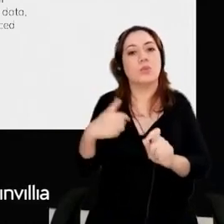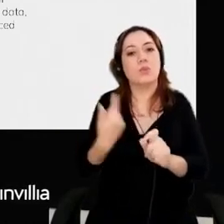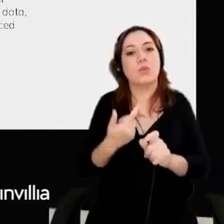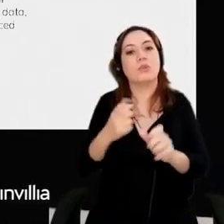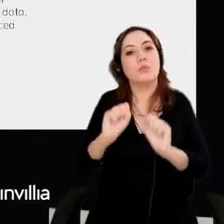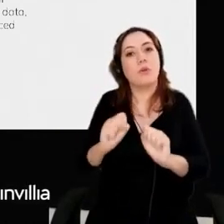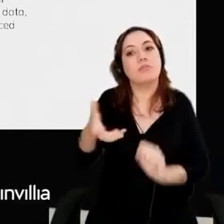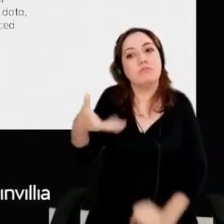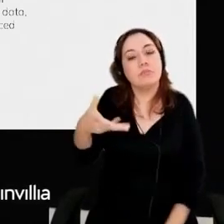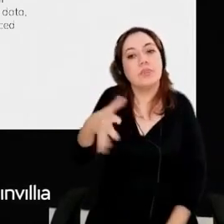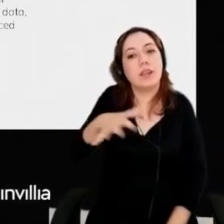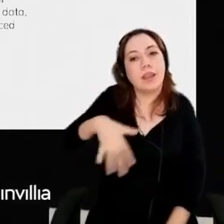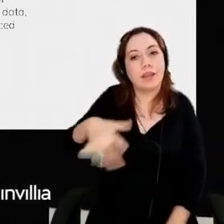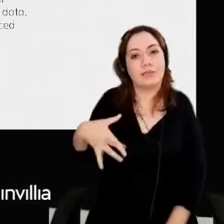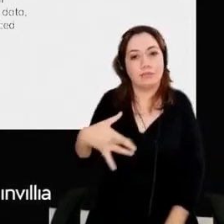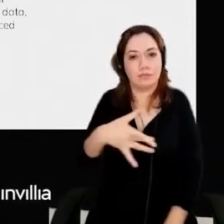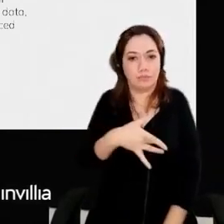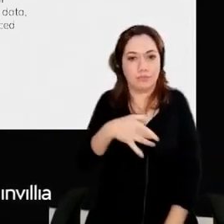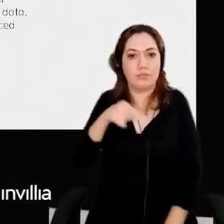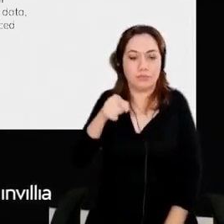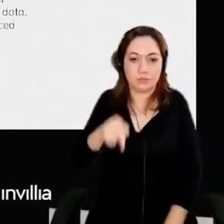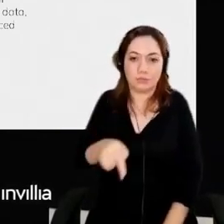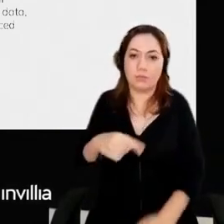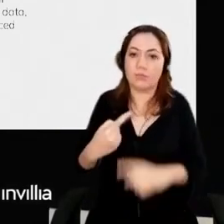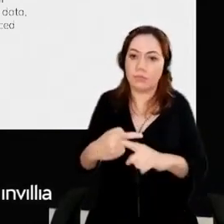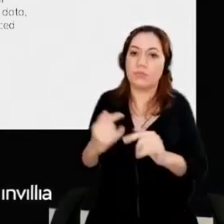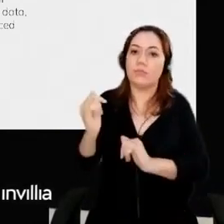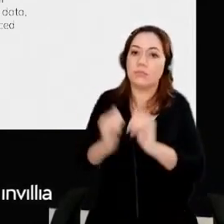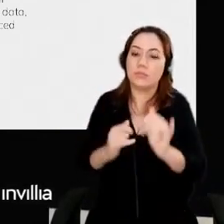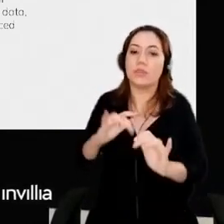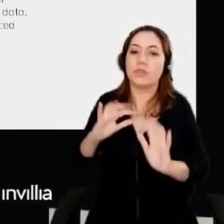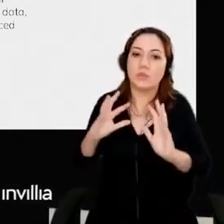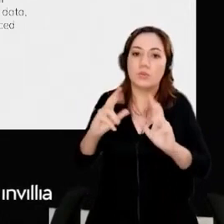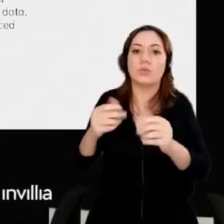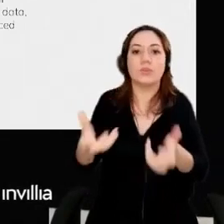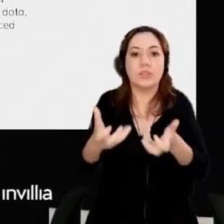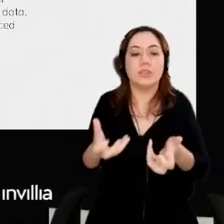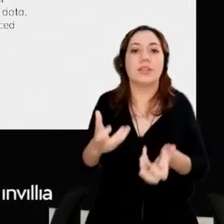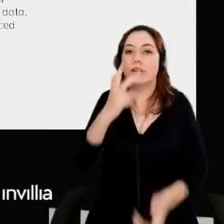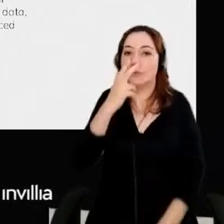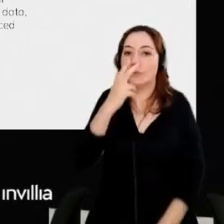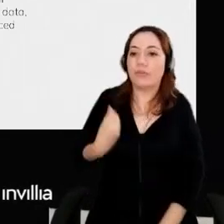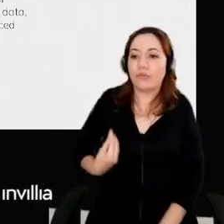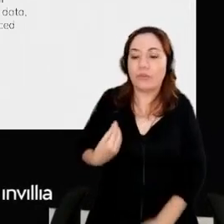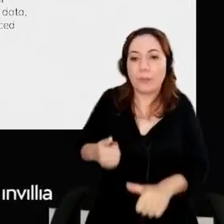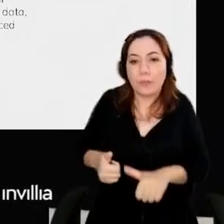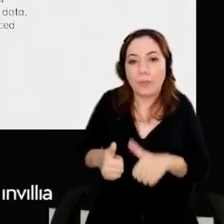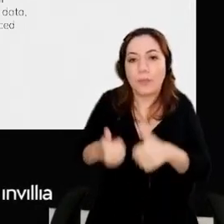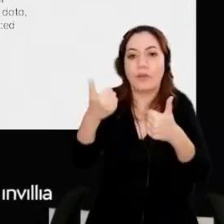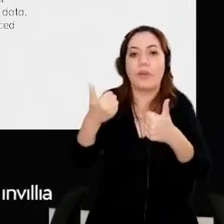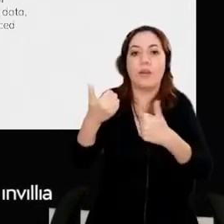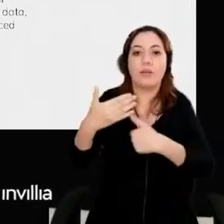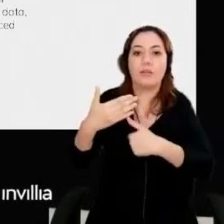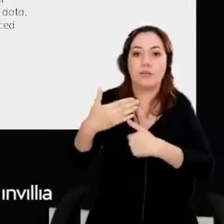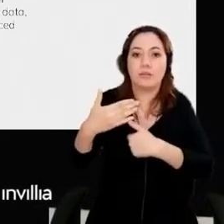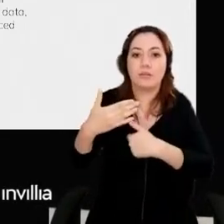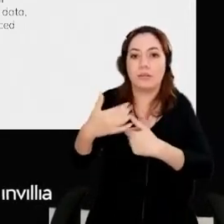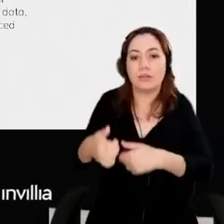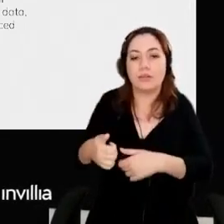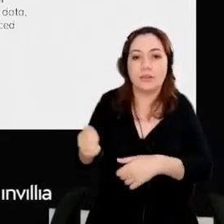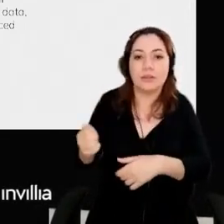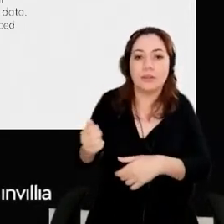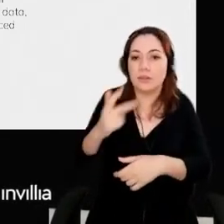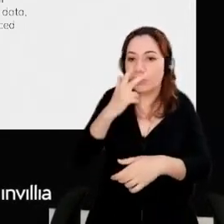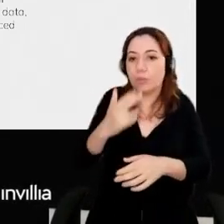because I think it's something that all of us want to live better than we are living sometimes, as was mentioned before here in